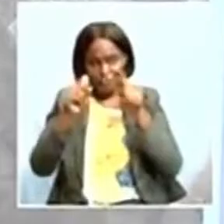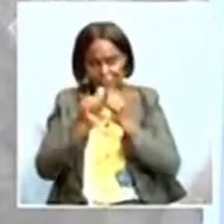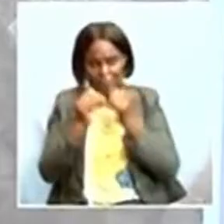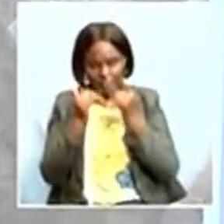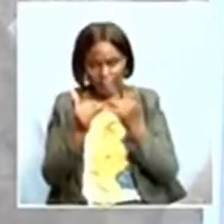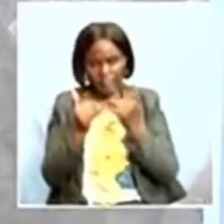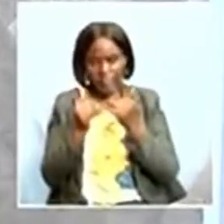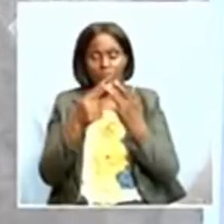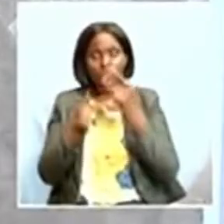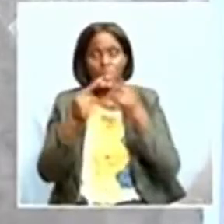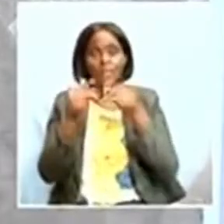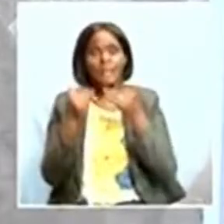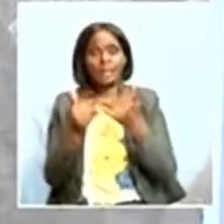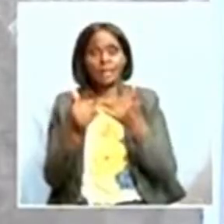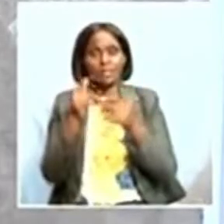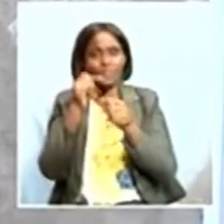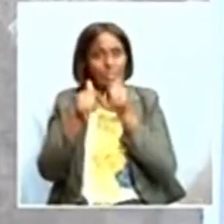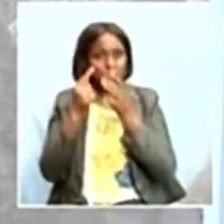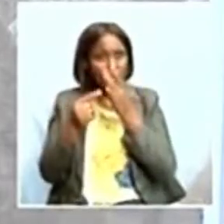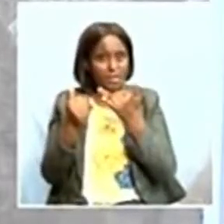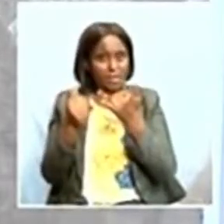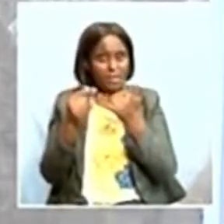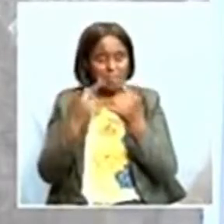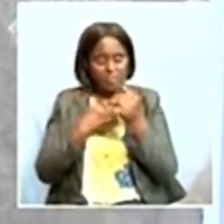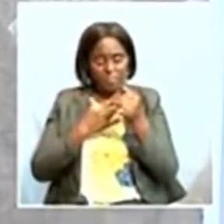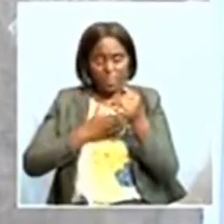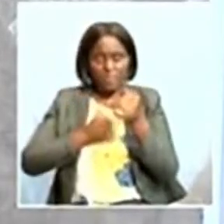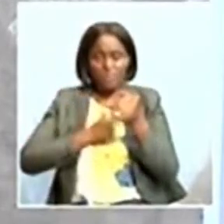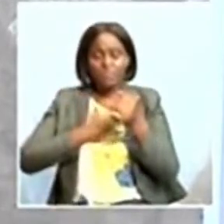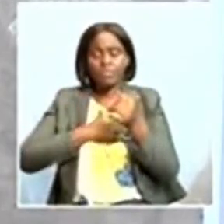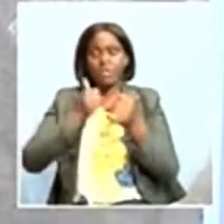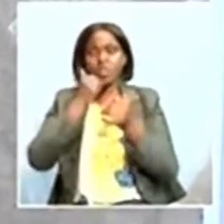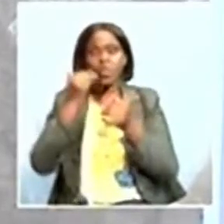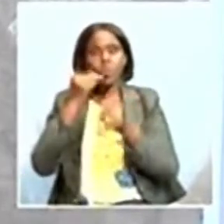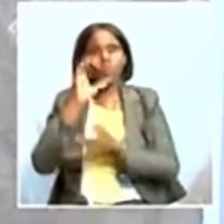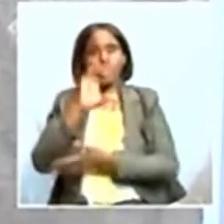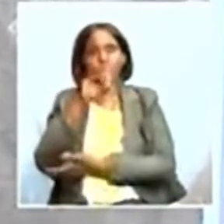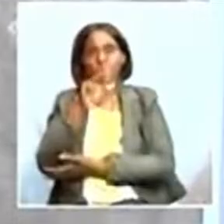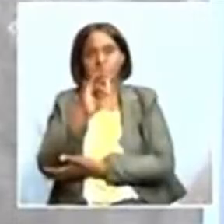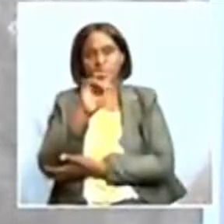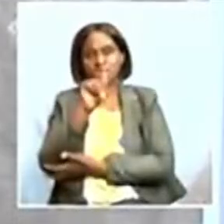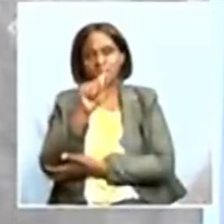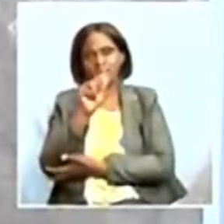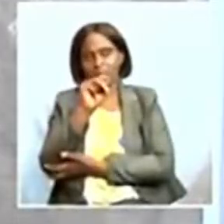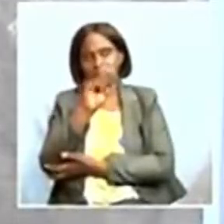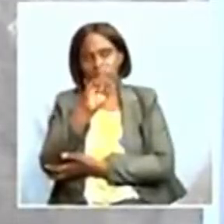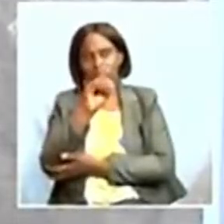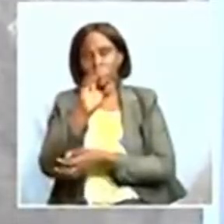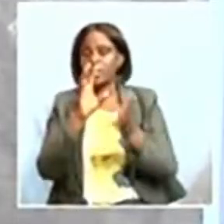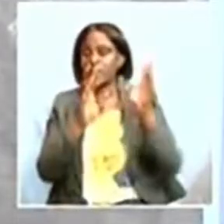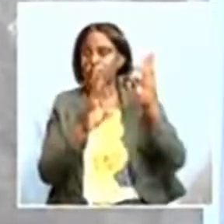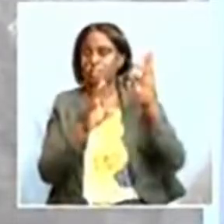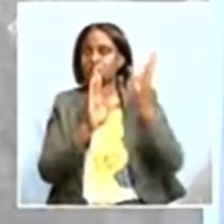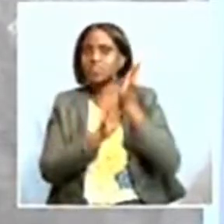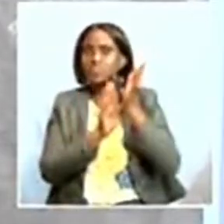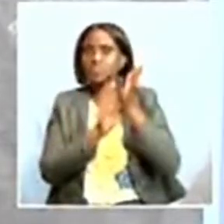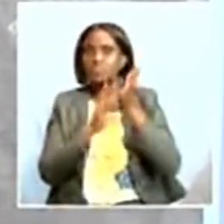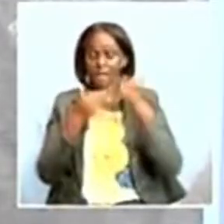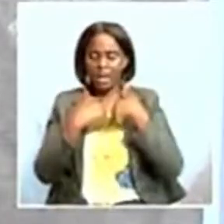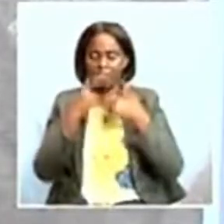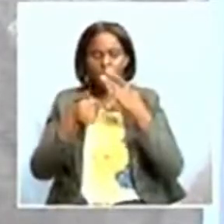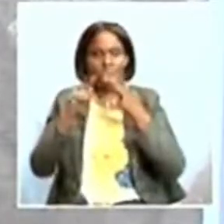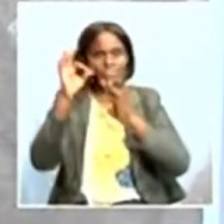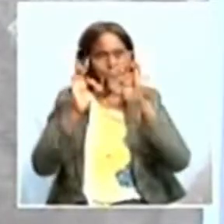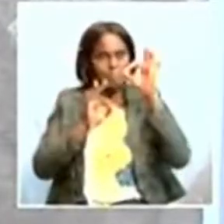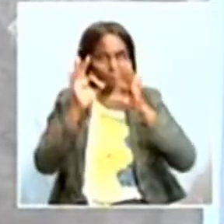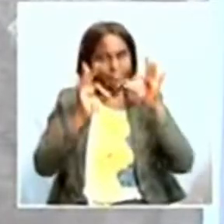right now? Because where I'm coming from, about 6 schools have